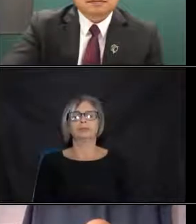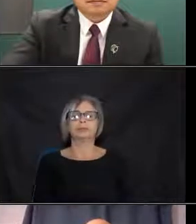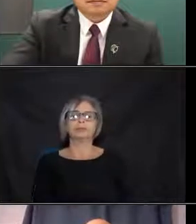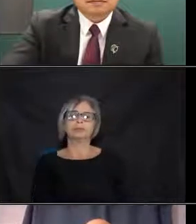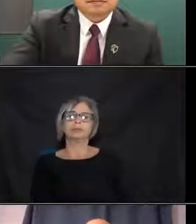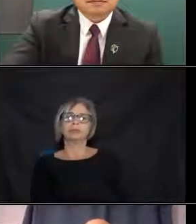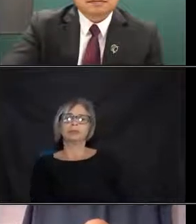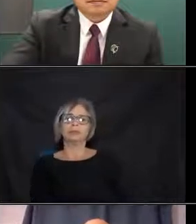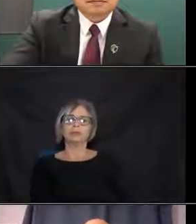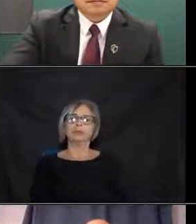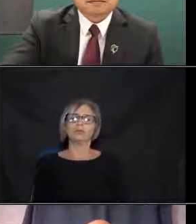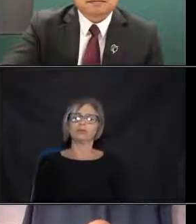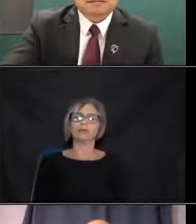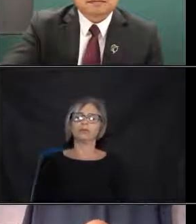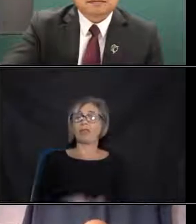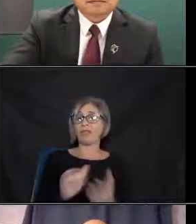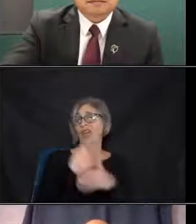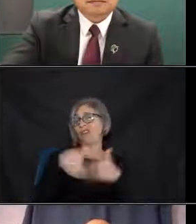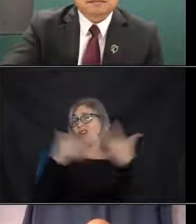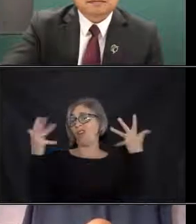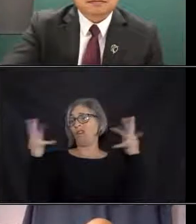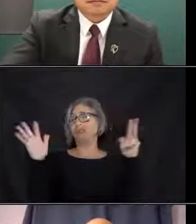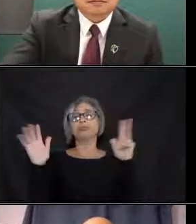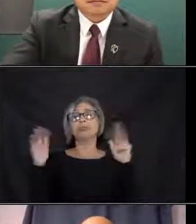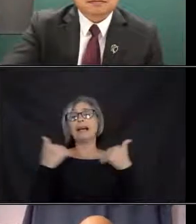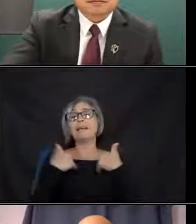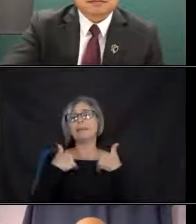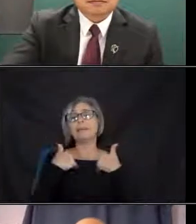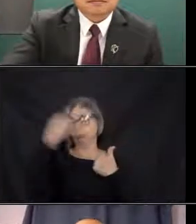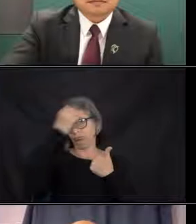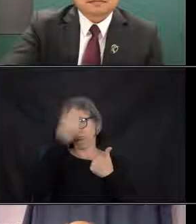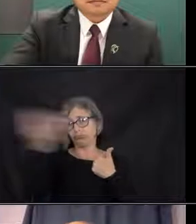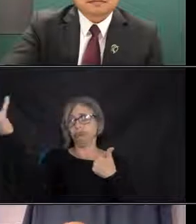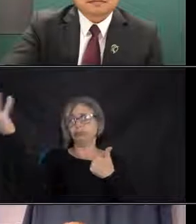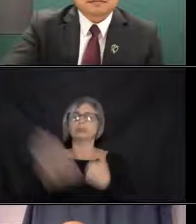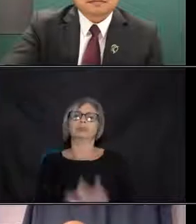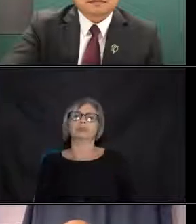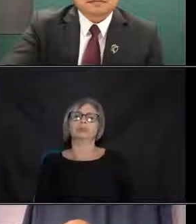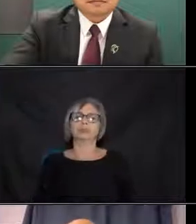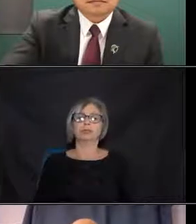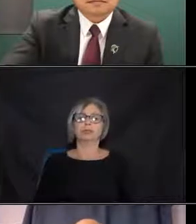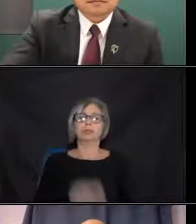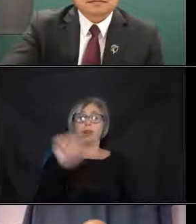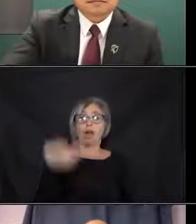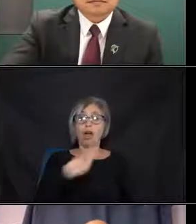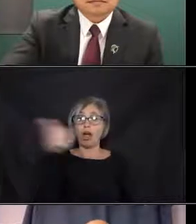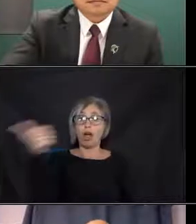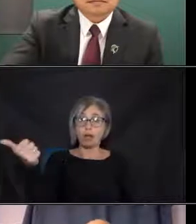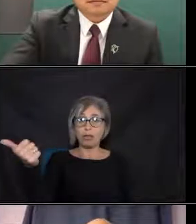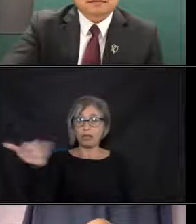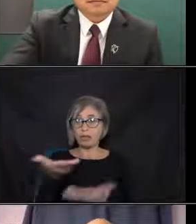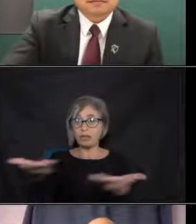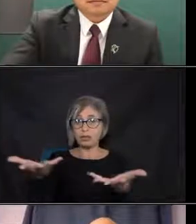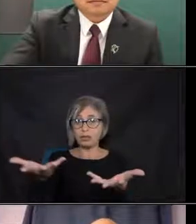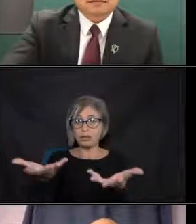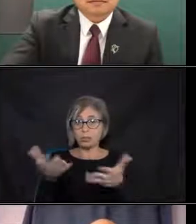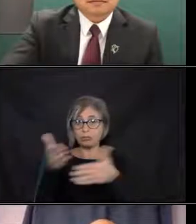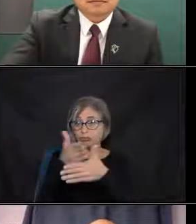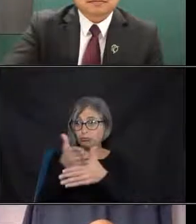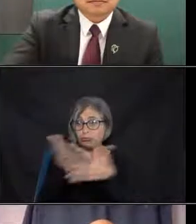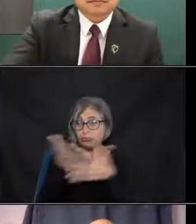And that is it for my disclosures. Are there any other disclosures from the